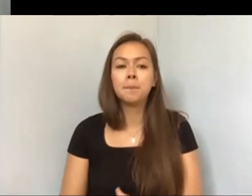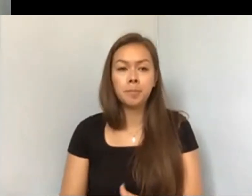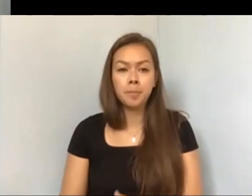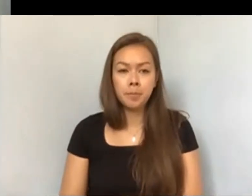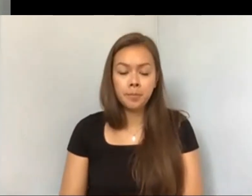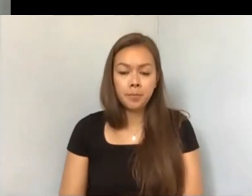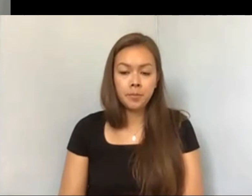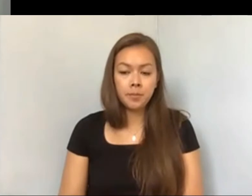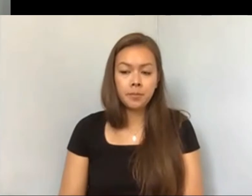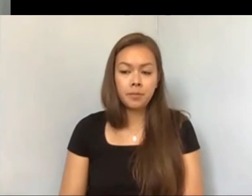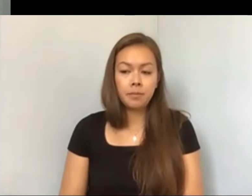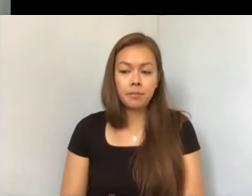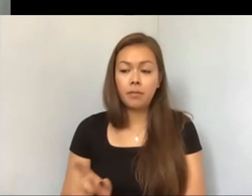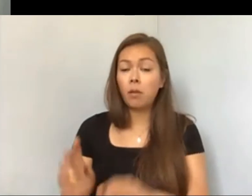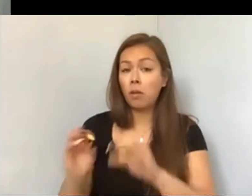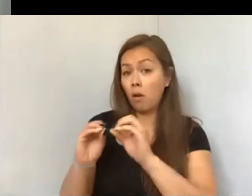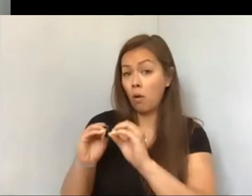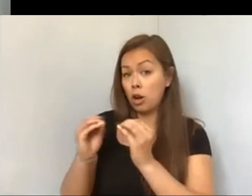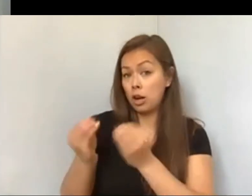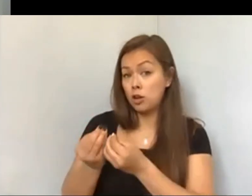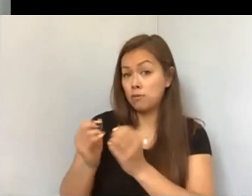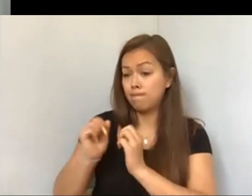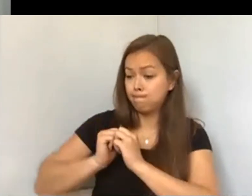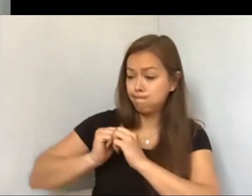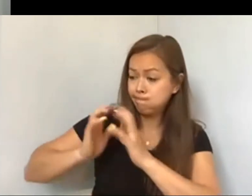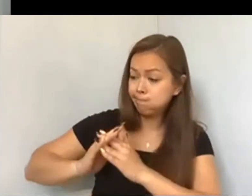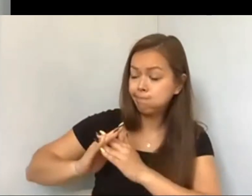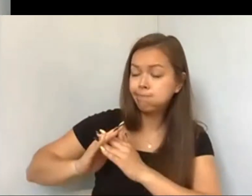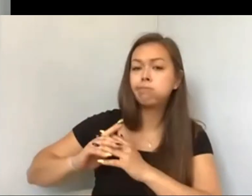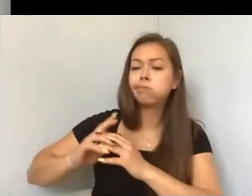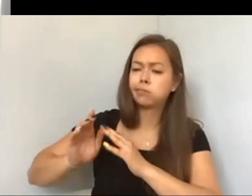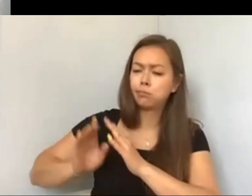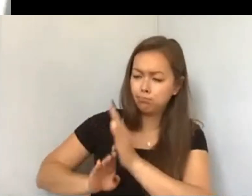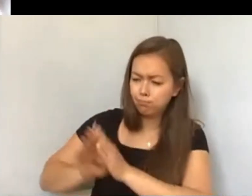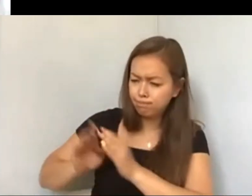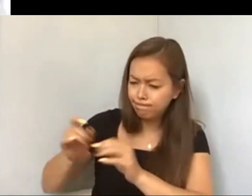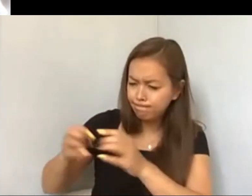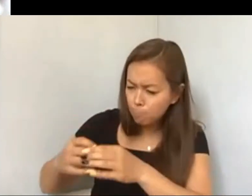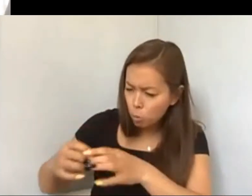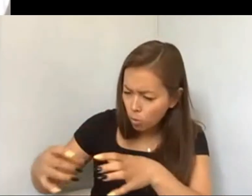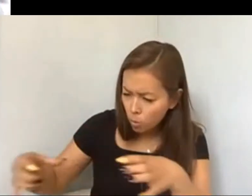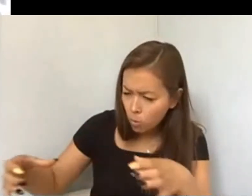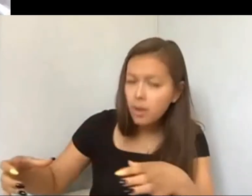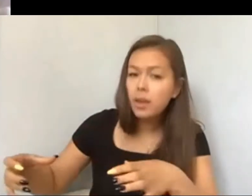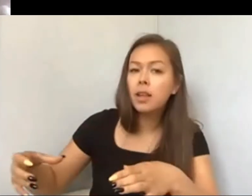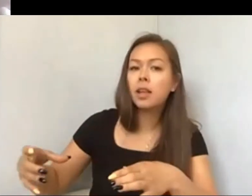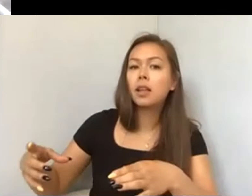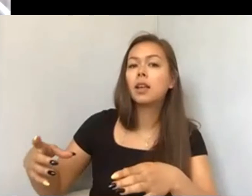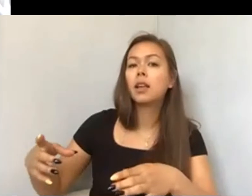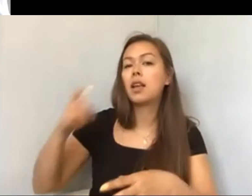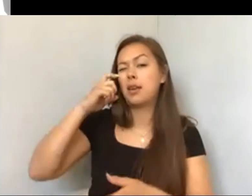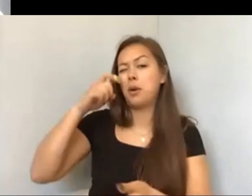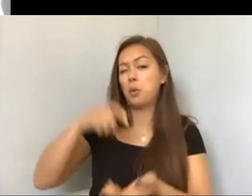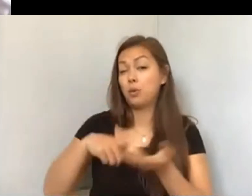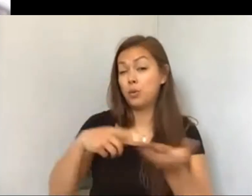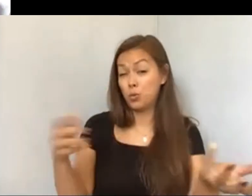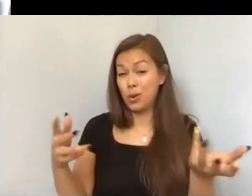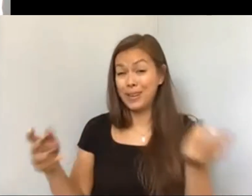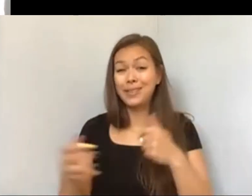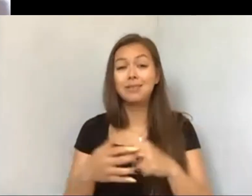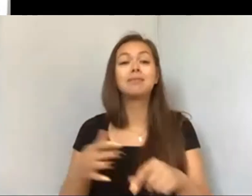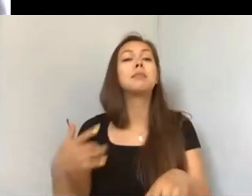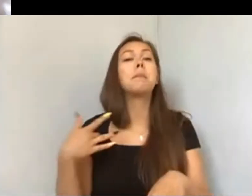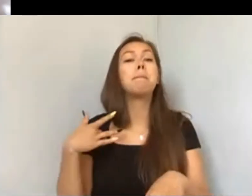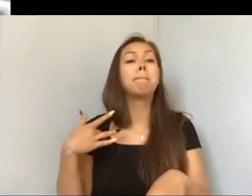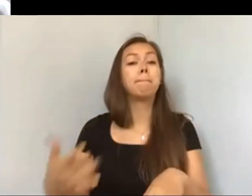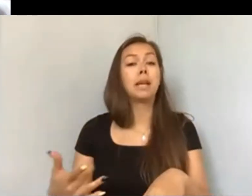organizations are starting up and growing, is that we lose track of our digital organization and our